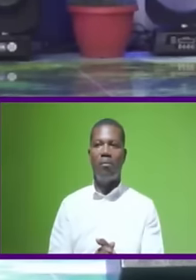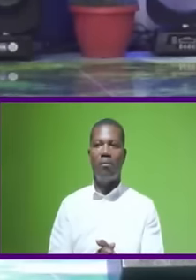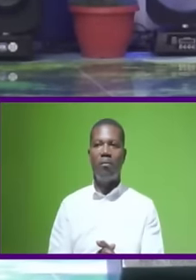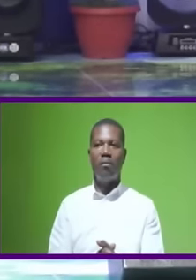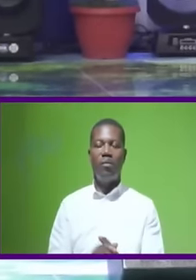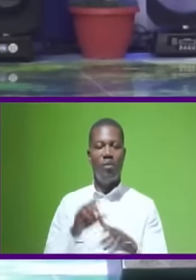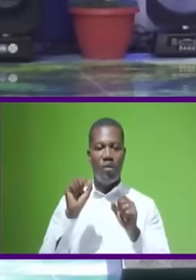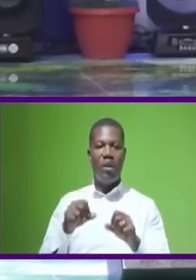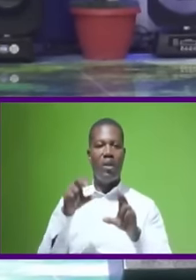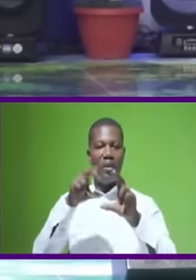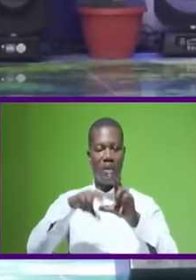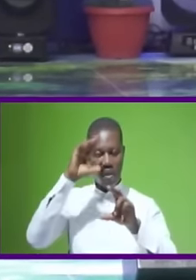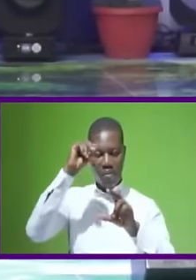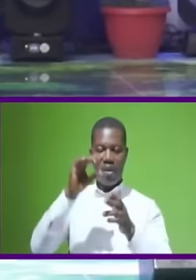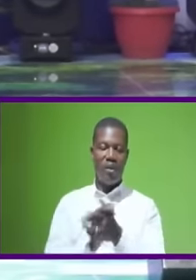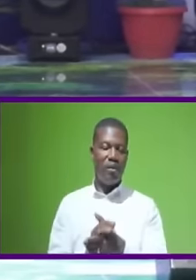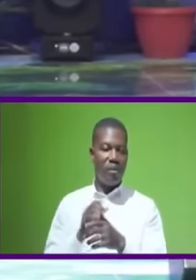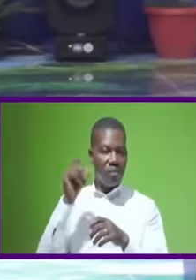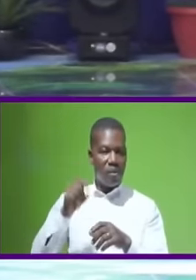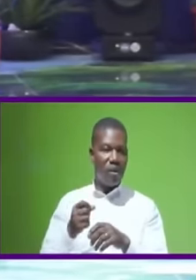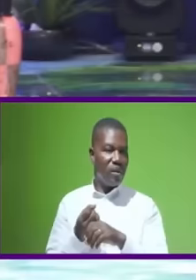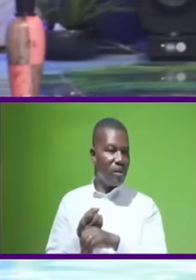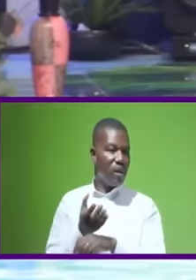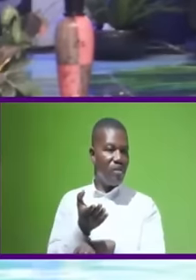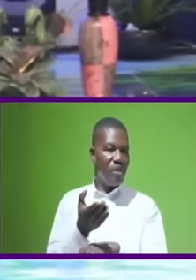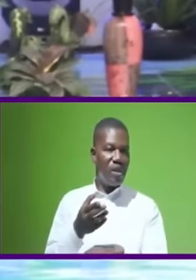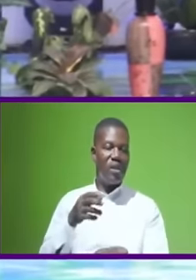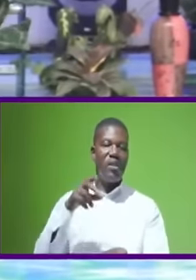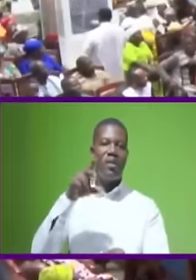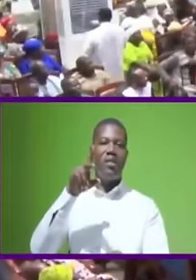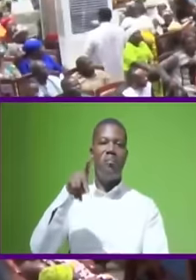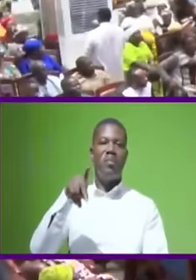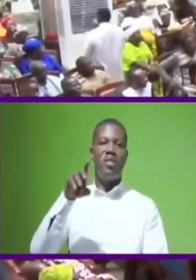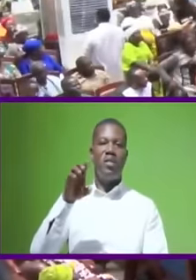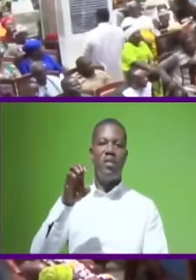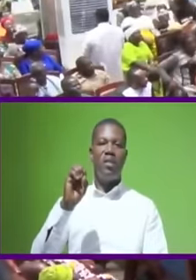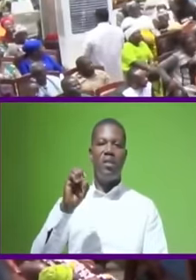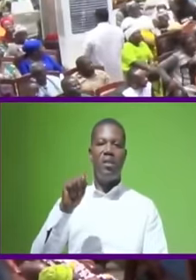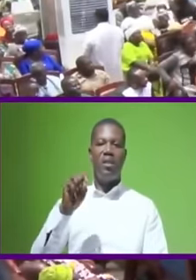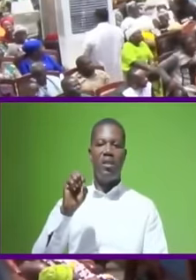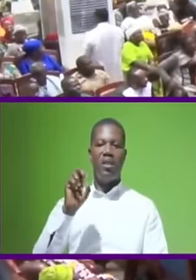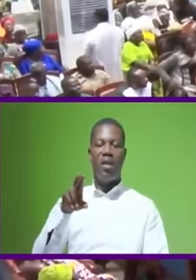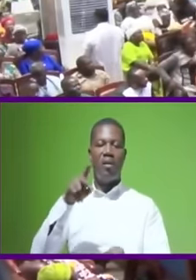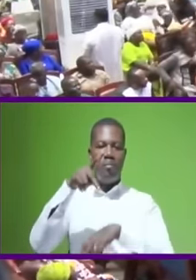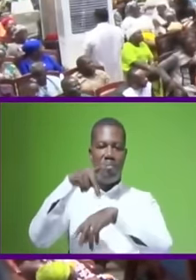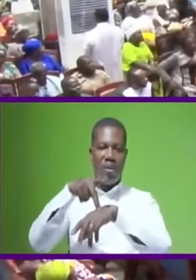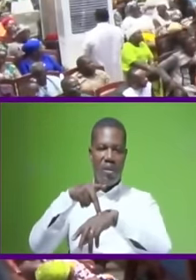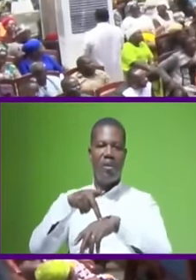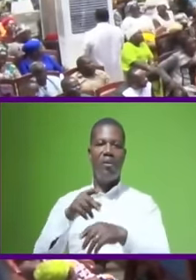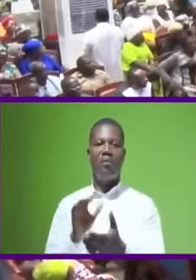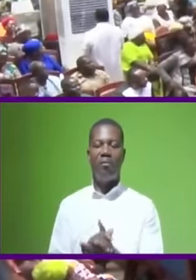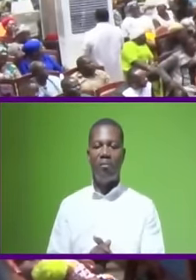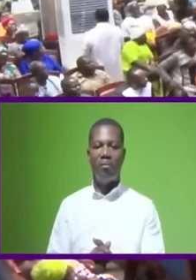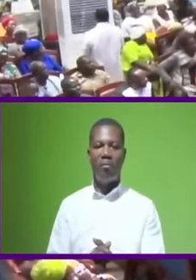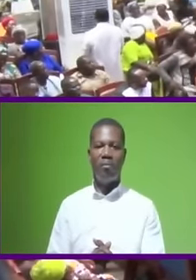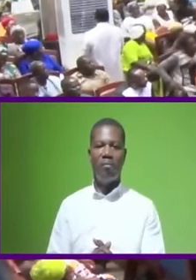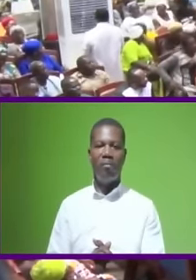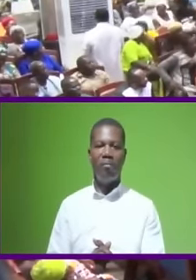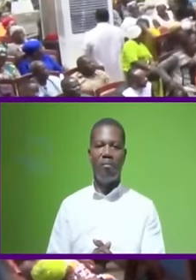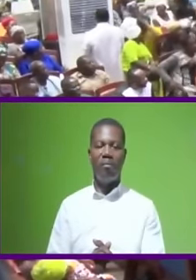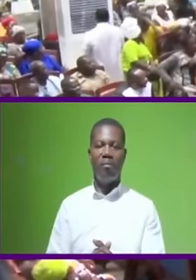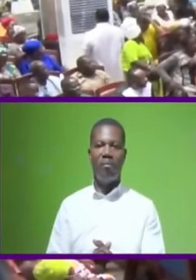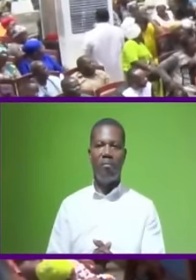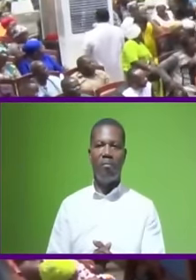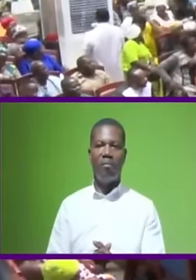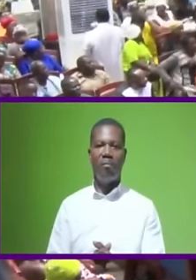say, Chairman, Utu Peter for?" So Peter and the disciples or believers were meeting at the Solomon's Porch. During